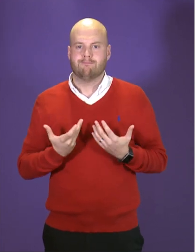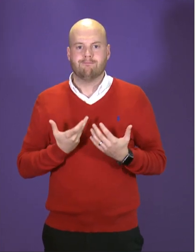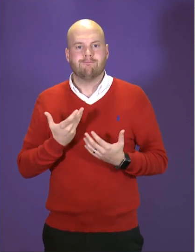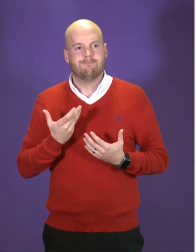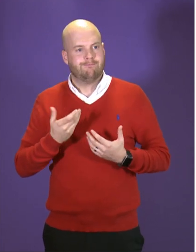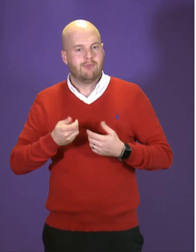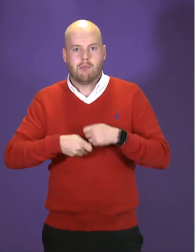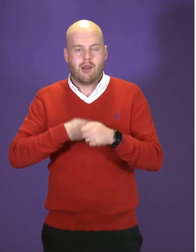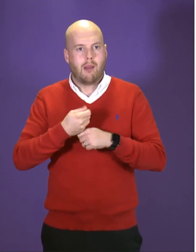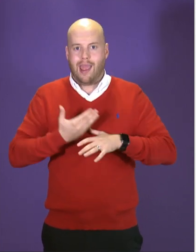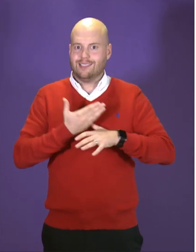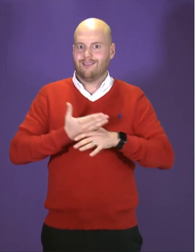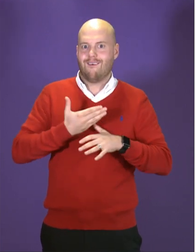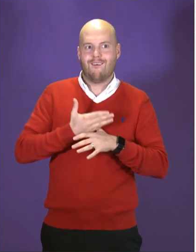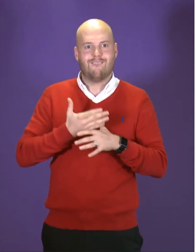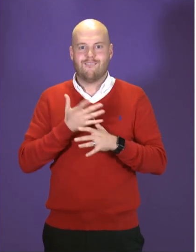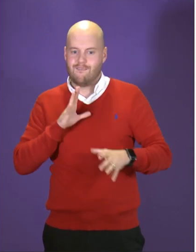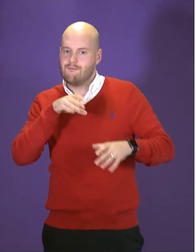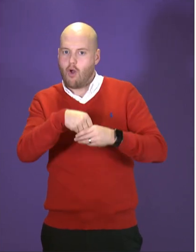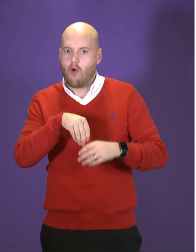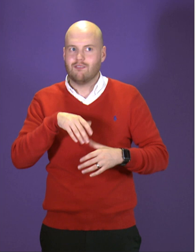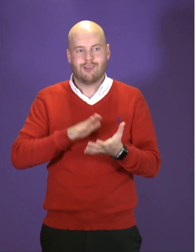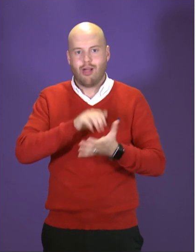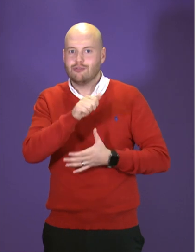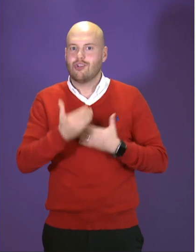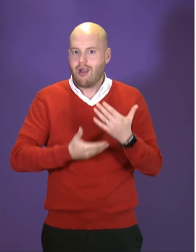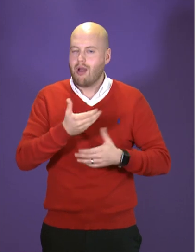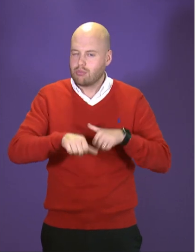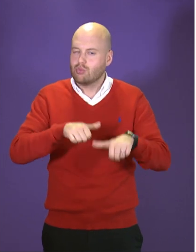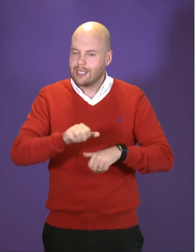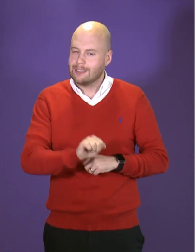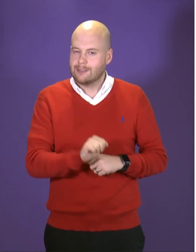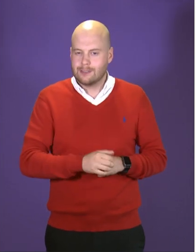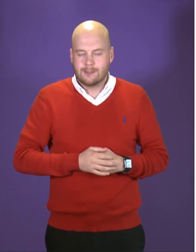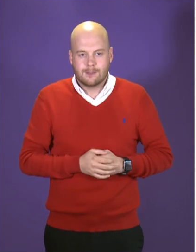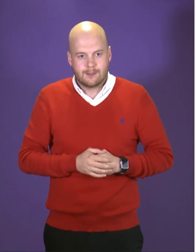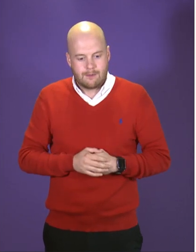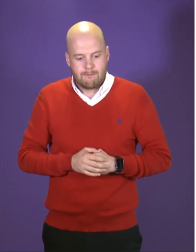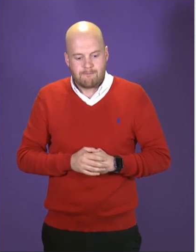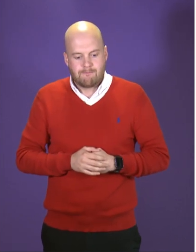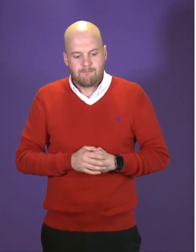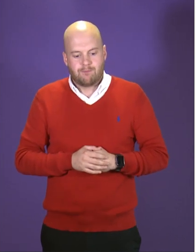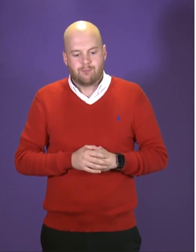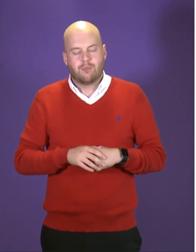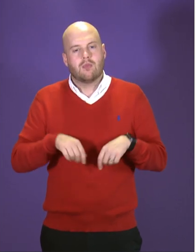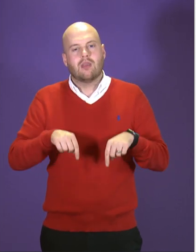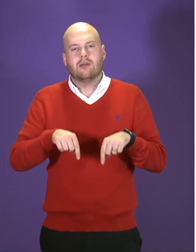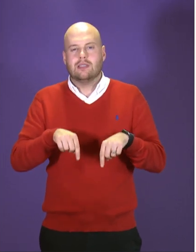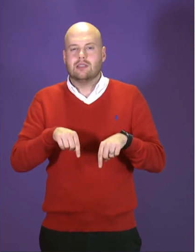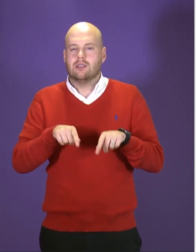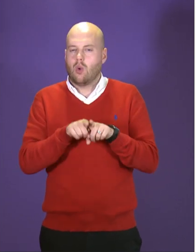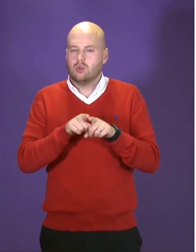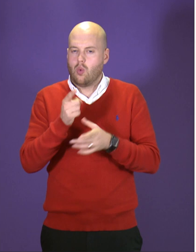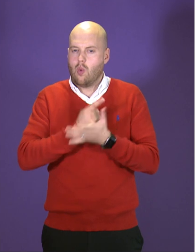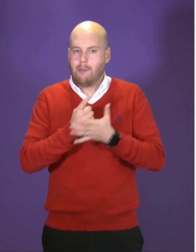very active, actively involved in the culture processes. And I think this is also about